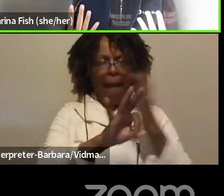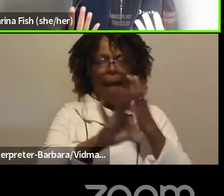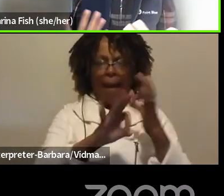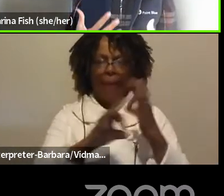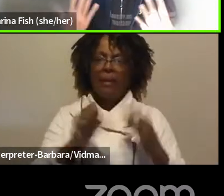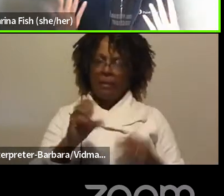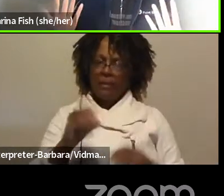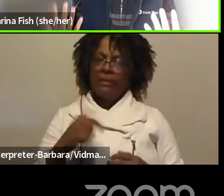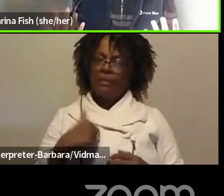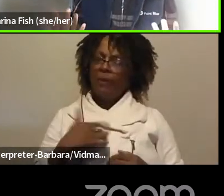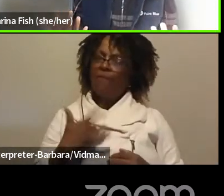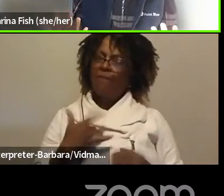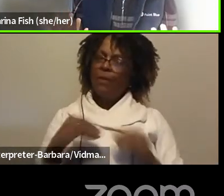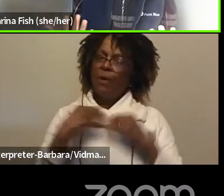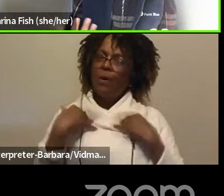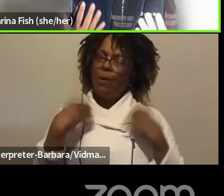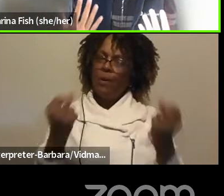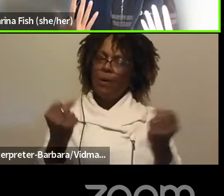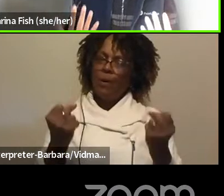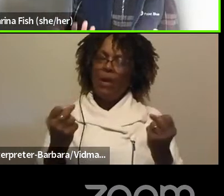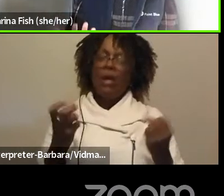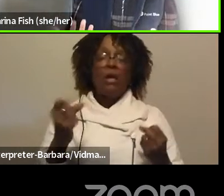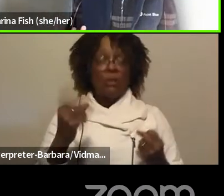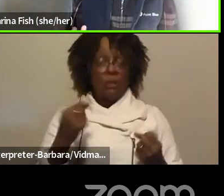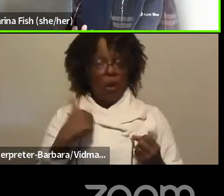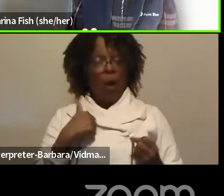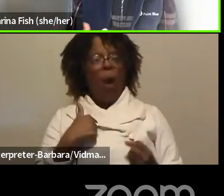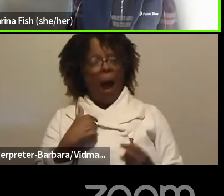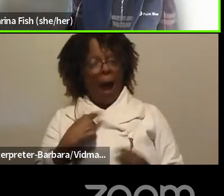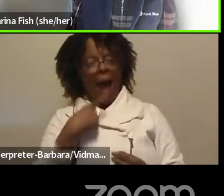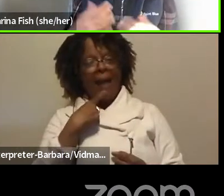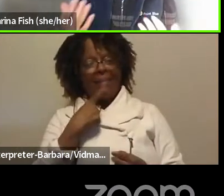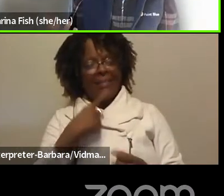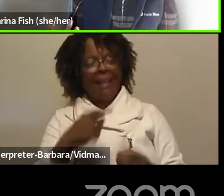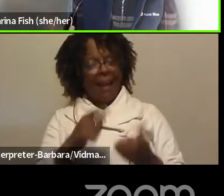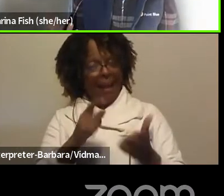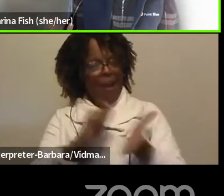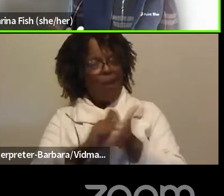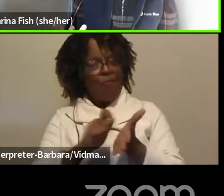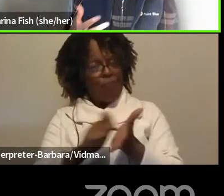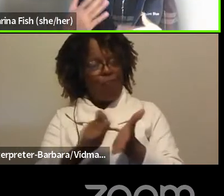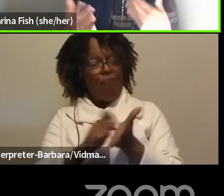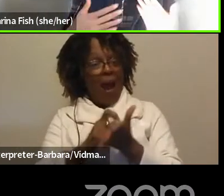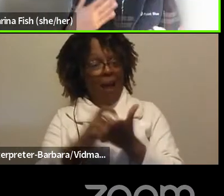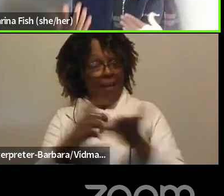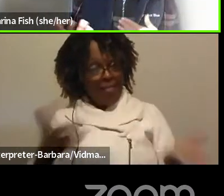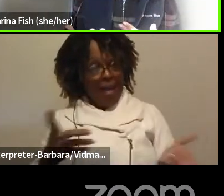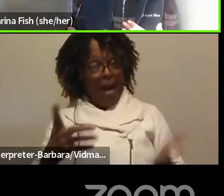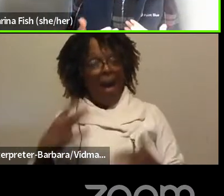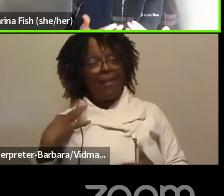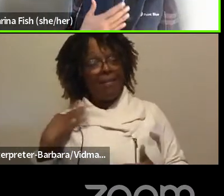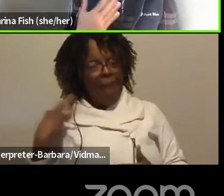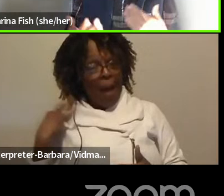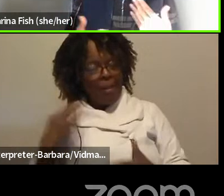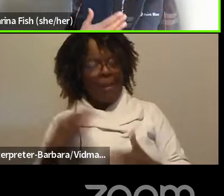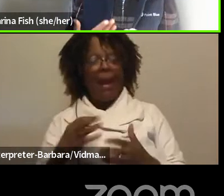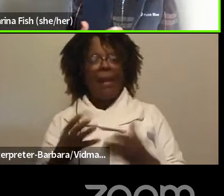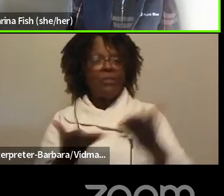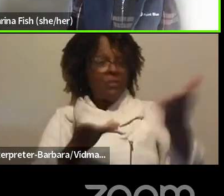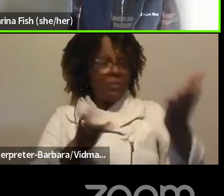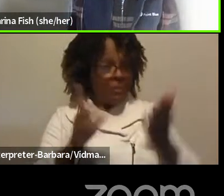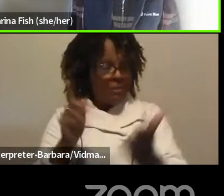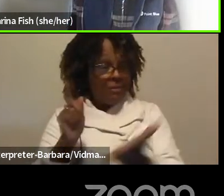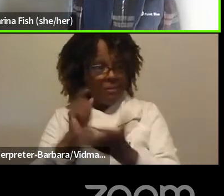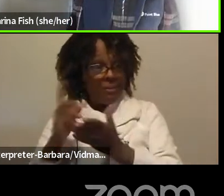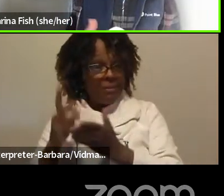my answer is I like write applications when I want to boost my confidence, because I love submitting things and getting feedback on something and iterating